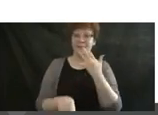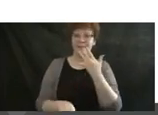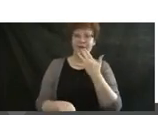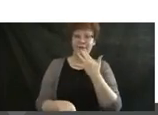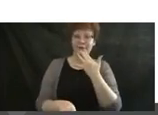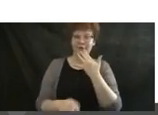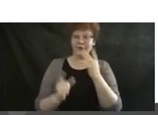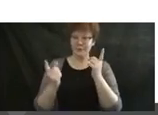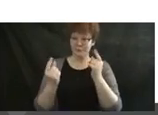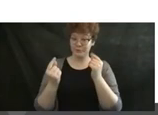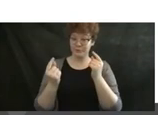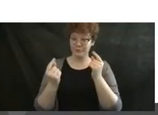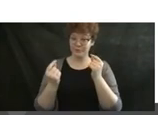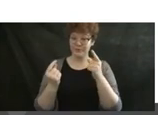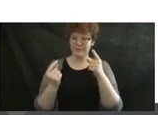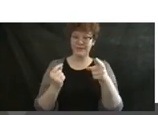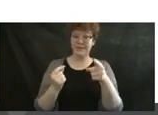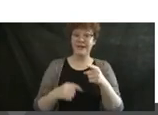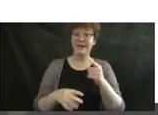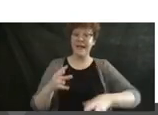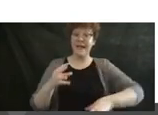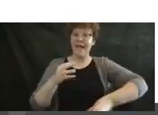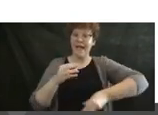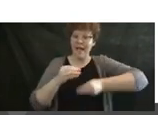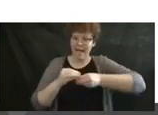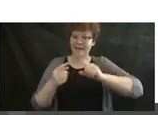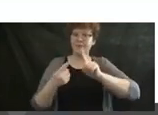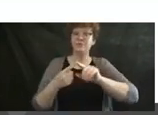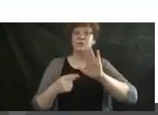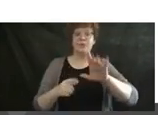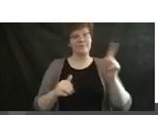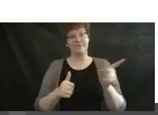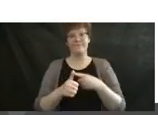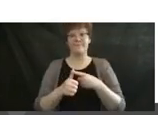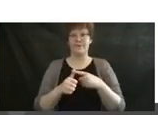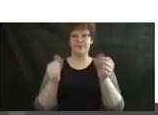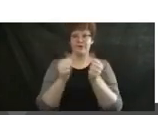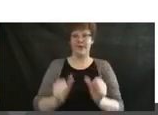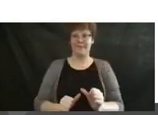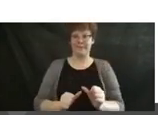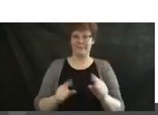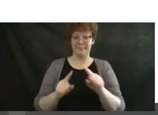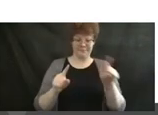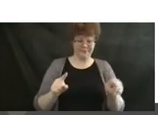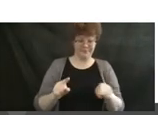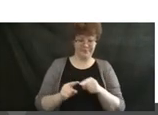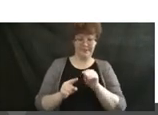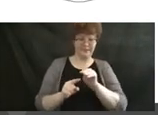it's doing is it's actually adding to the original shape. And to prove the proof of